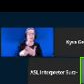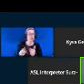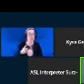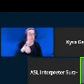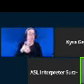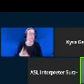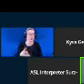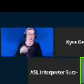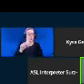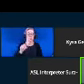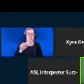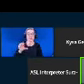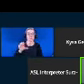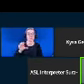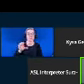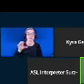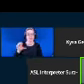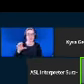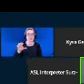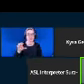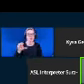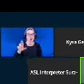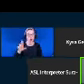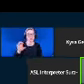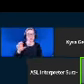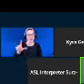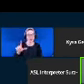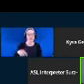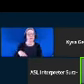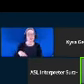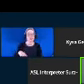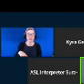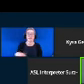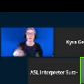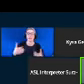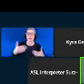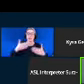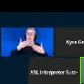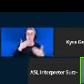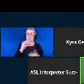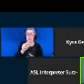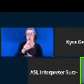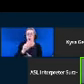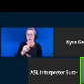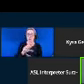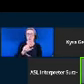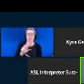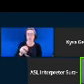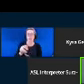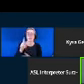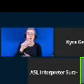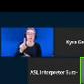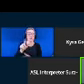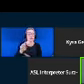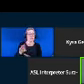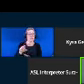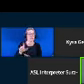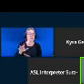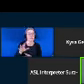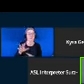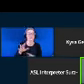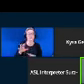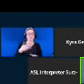CRCO. And first of all, I just wanted to say thank you to Nicole and DeMarcus Coleman from the DHS Center for Faith-Based and Neighborhood Partnerships for inviting me today and